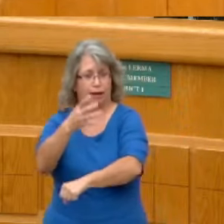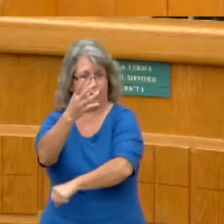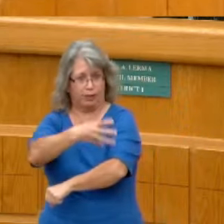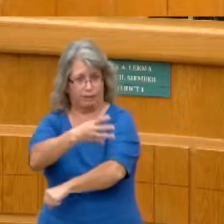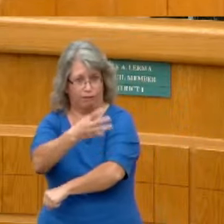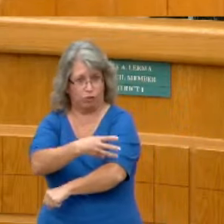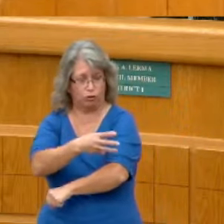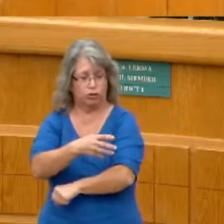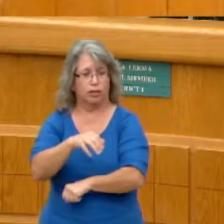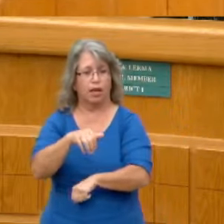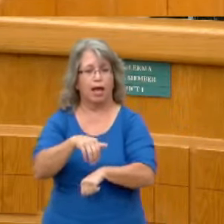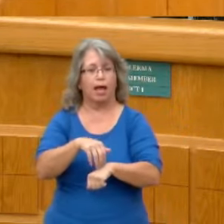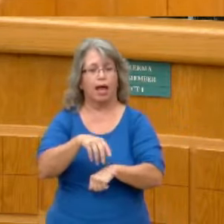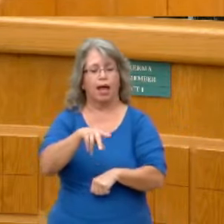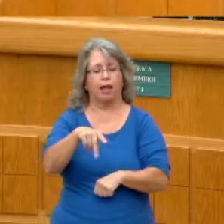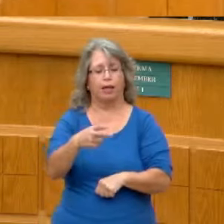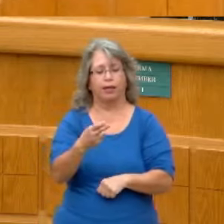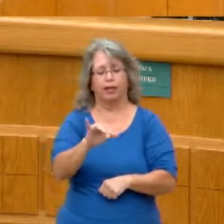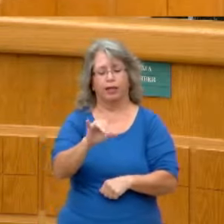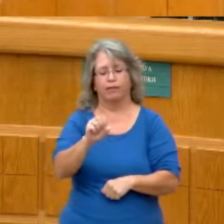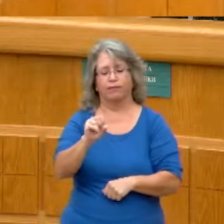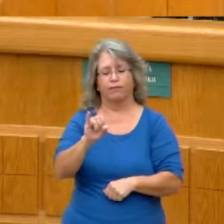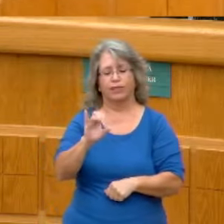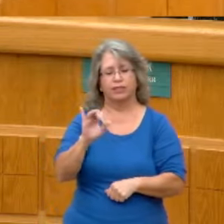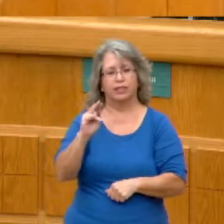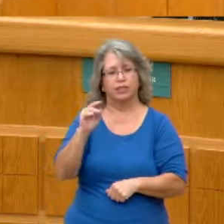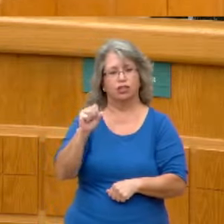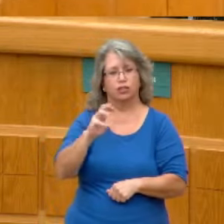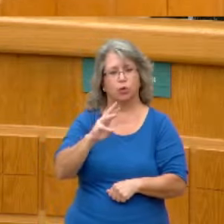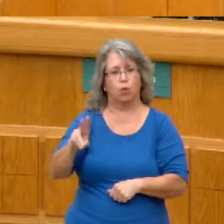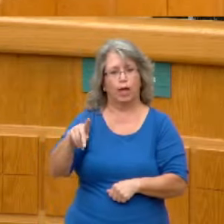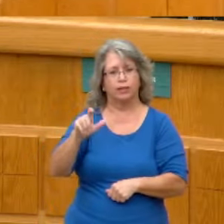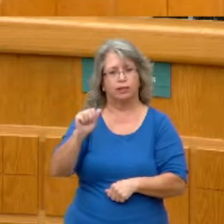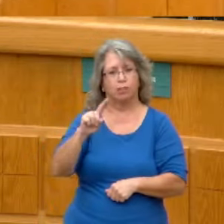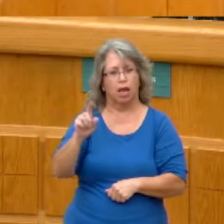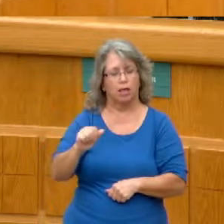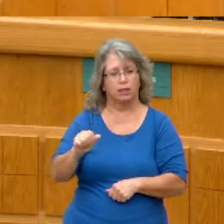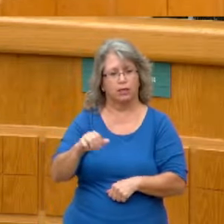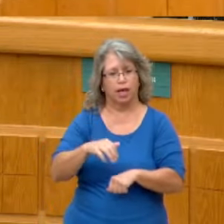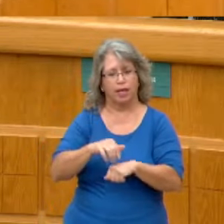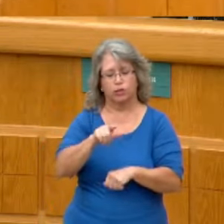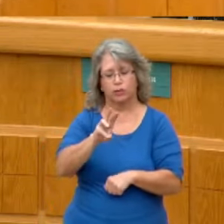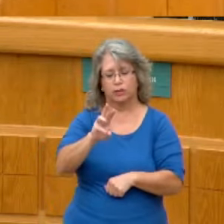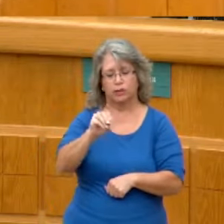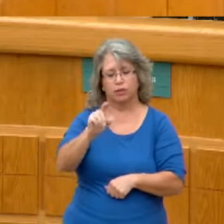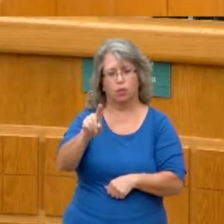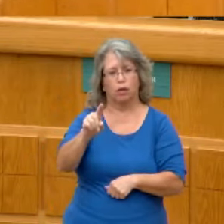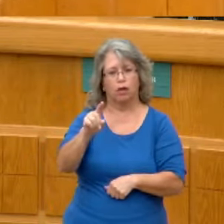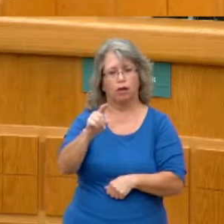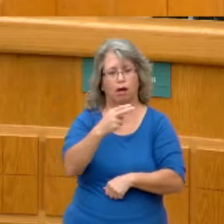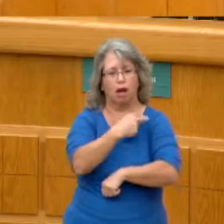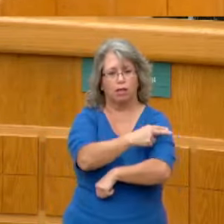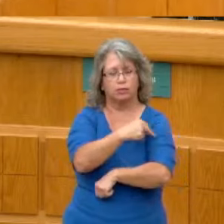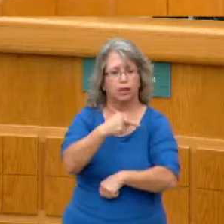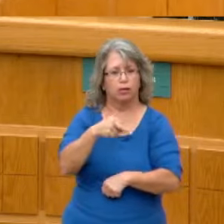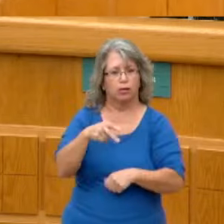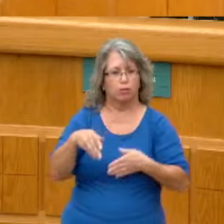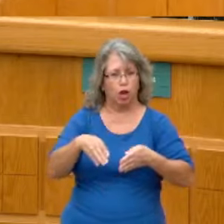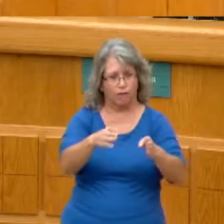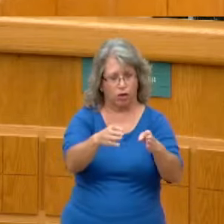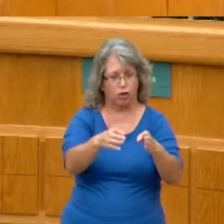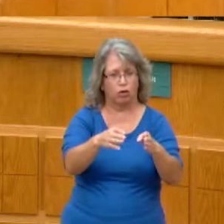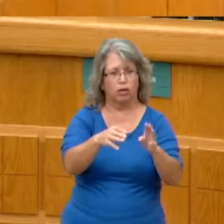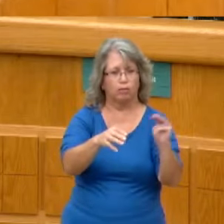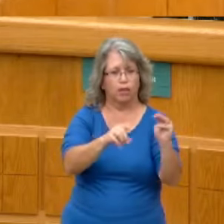at Physicians West Plaza, located at 2601 Hospital Boulevard, Monday through Friday from